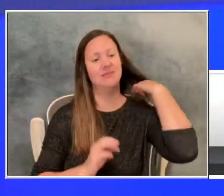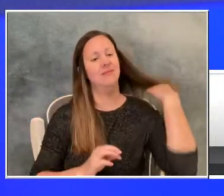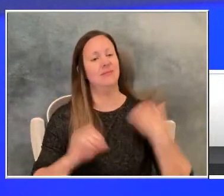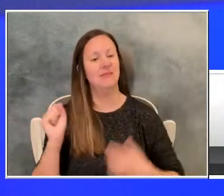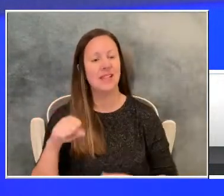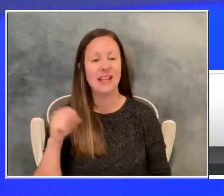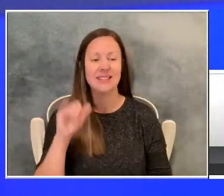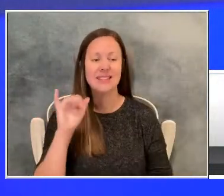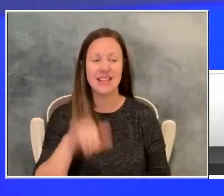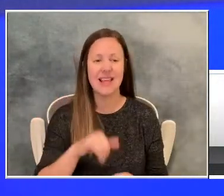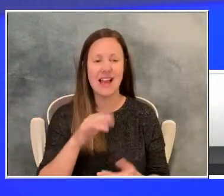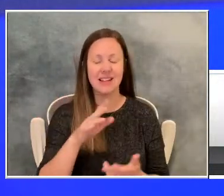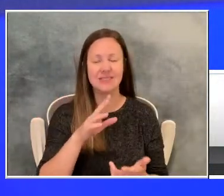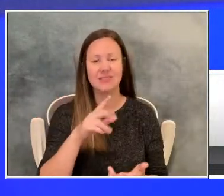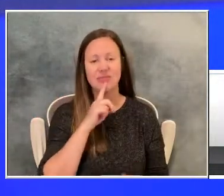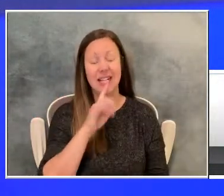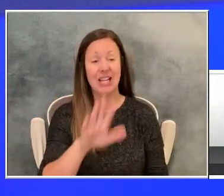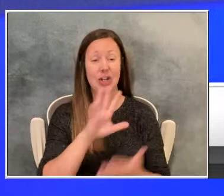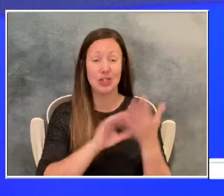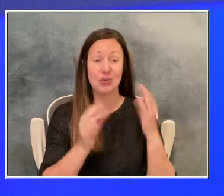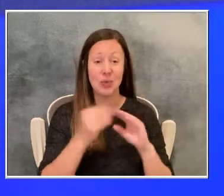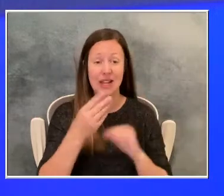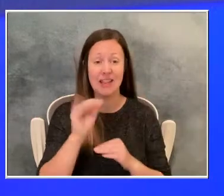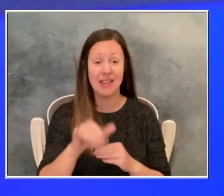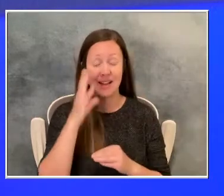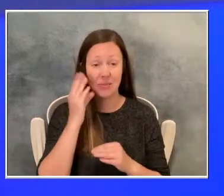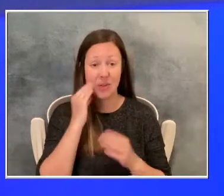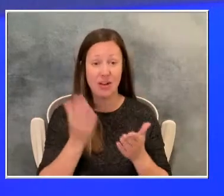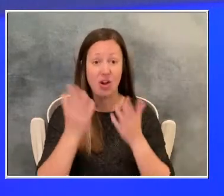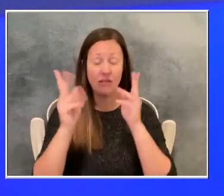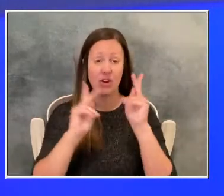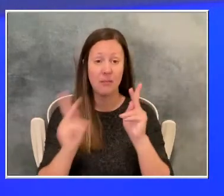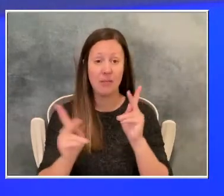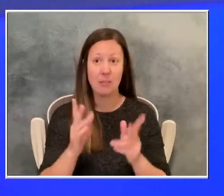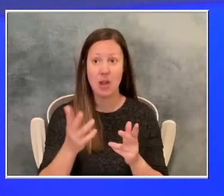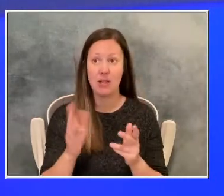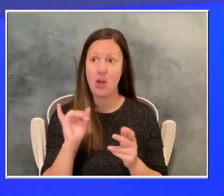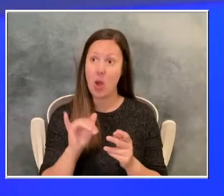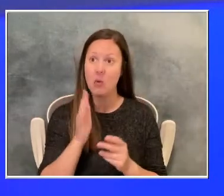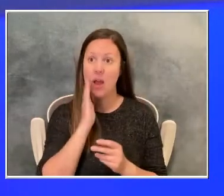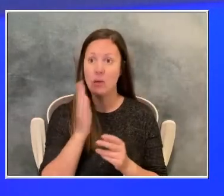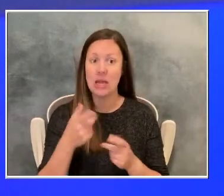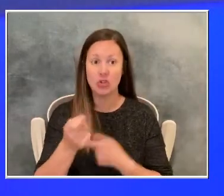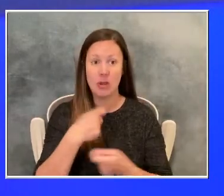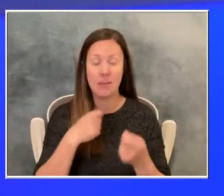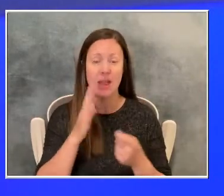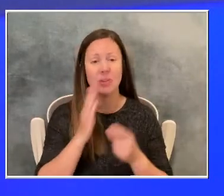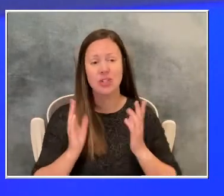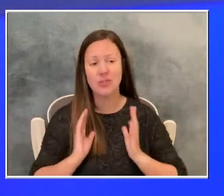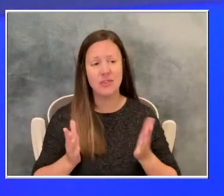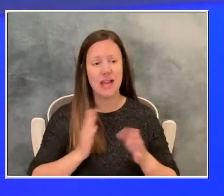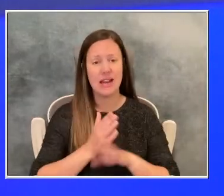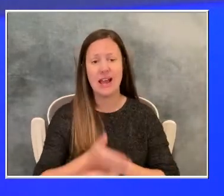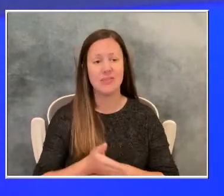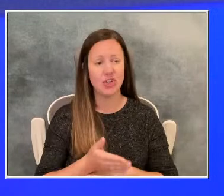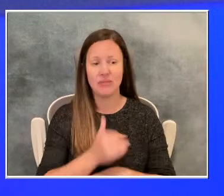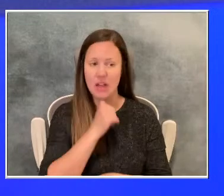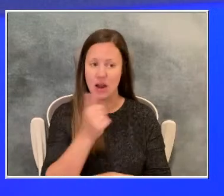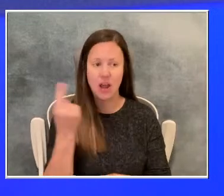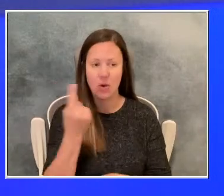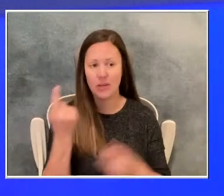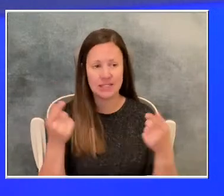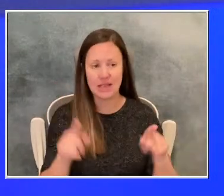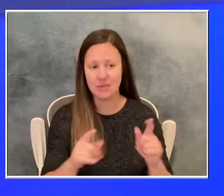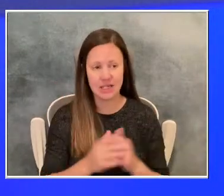and some people, often people think, "Oh, I'll get the transplant, then I'll be fine afterwards," and and that's not how it is. Right. It's a